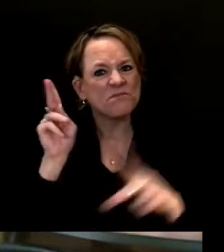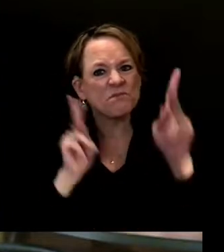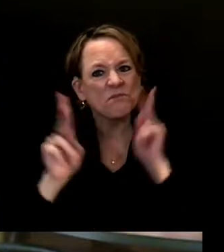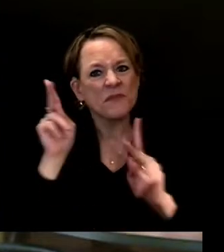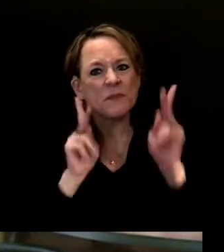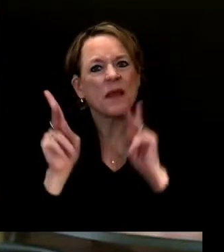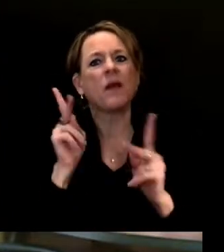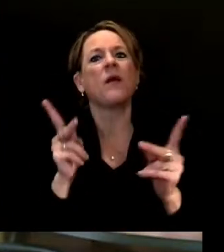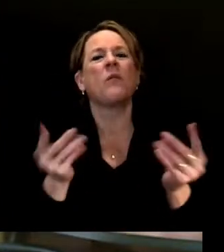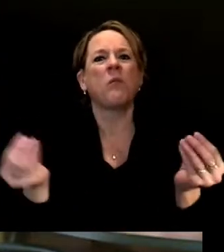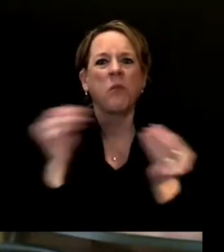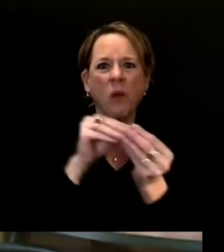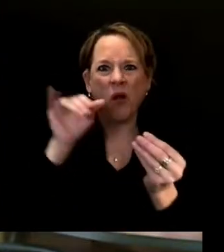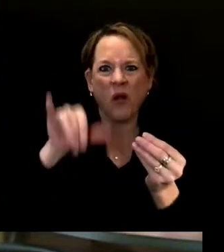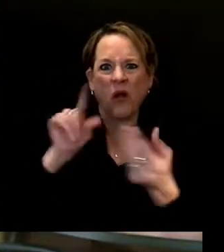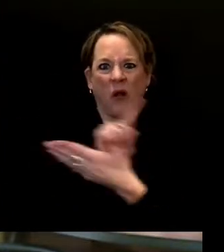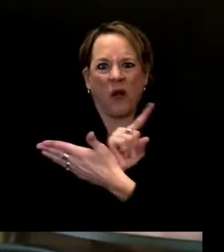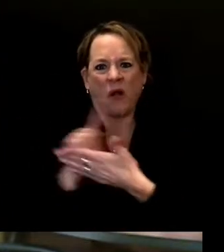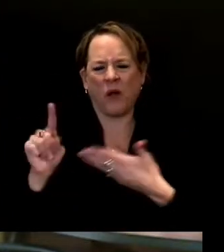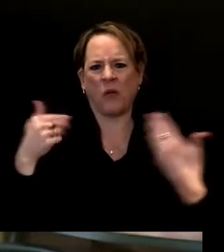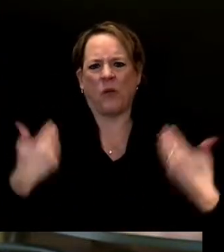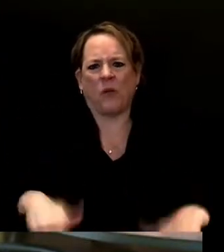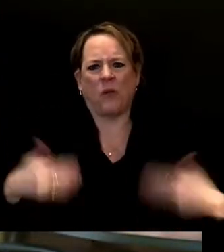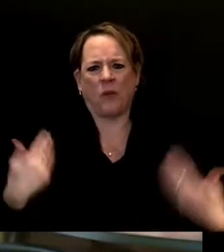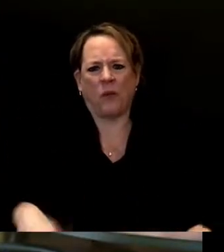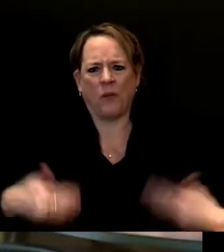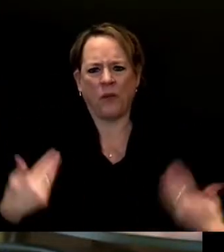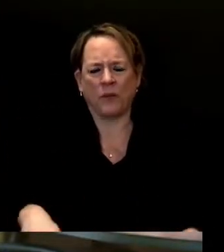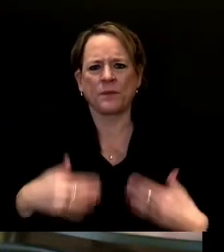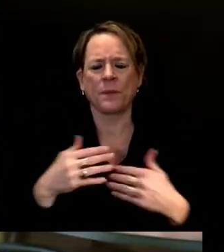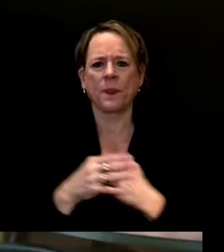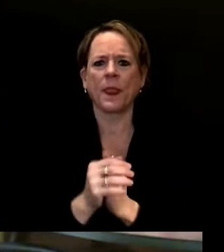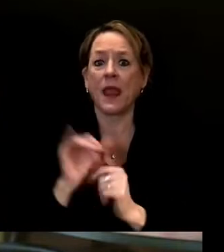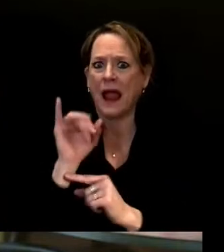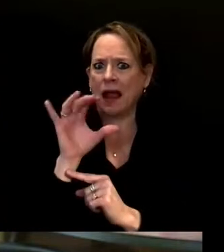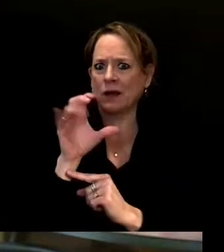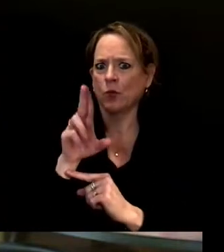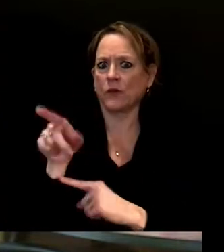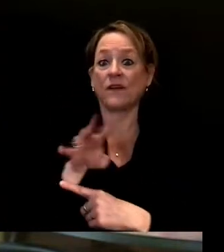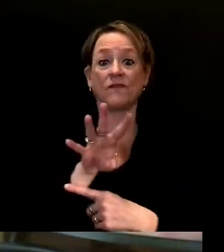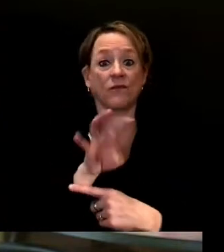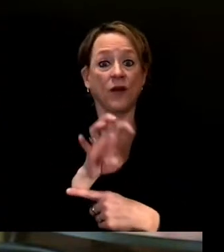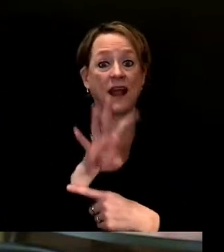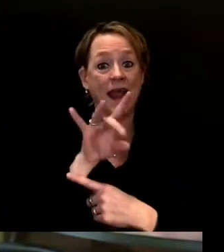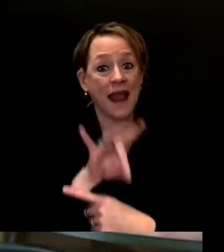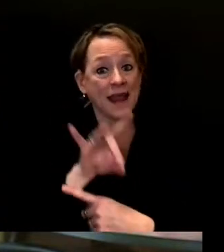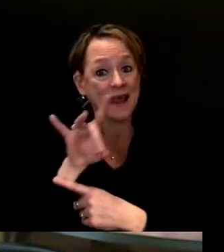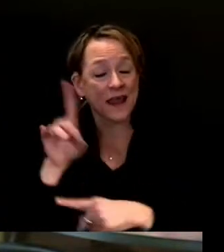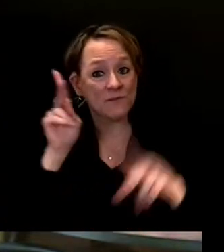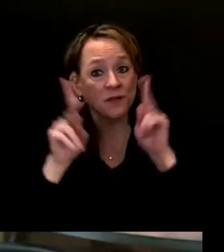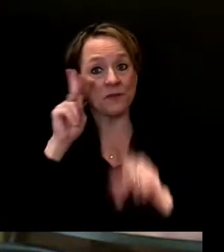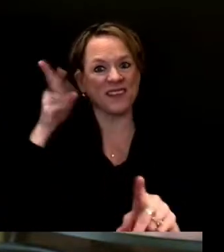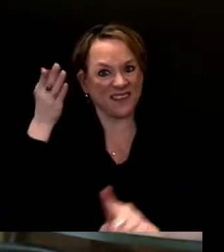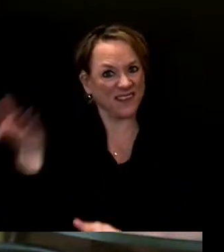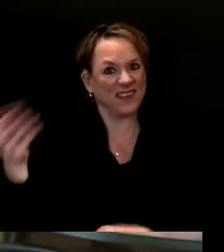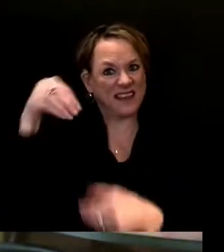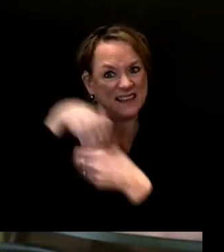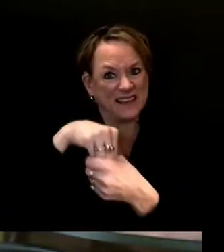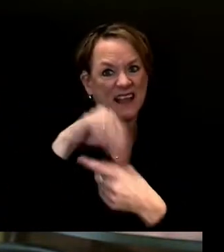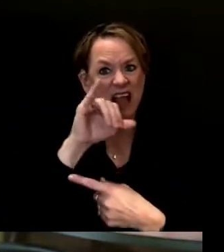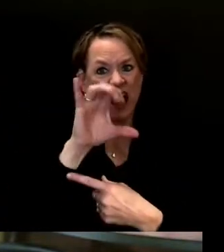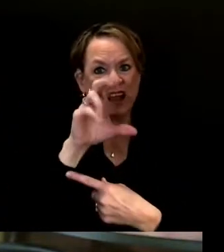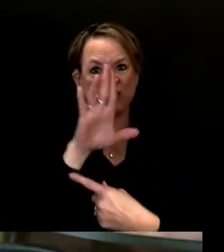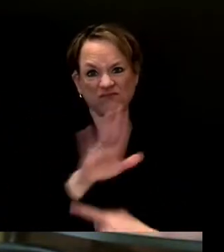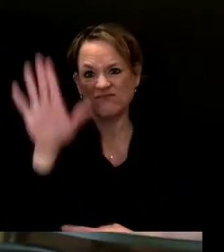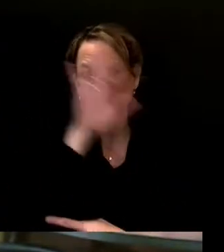across the state to address staffing shortages in our healthcare facilities. Since October, we have recruited